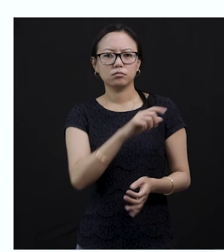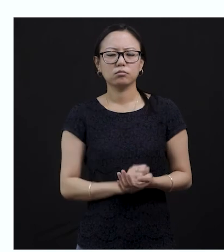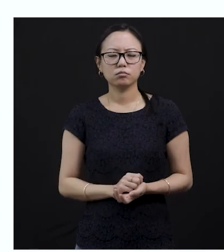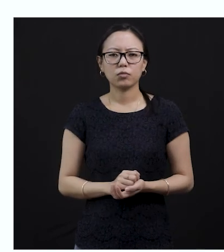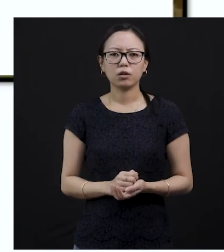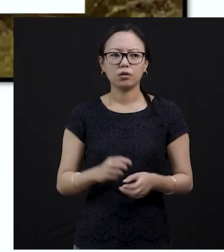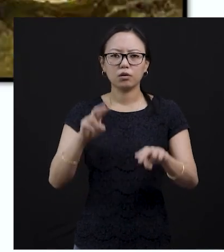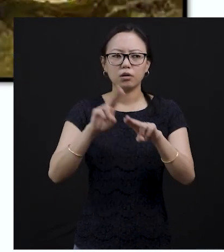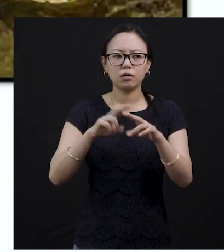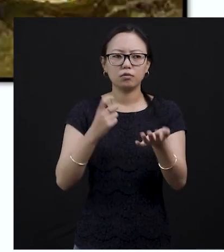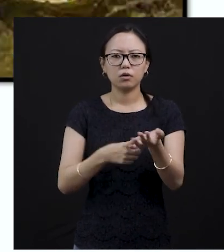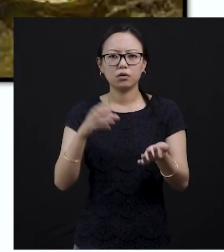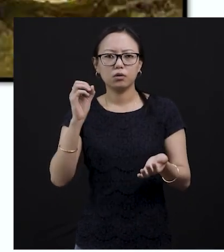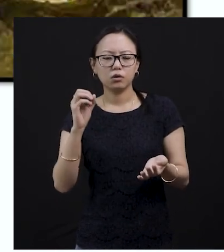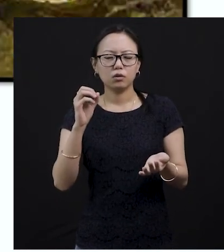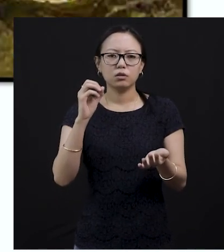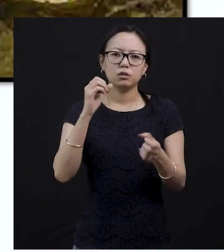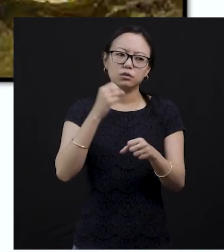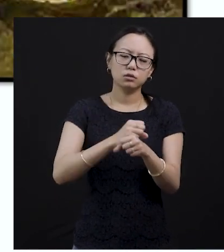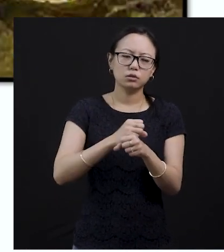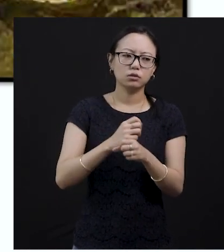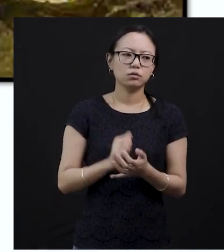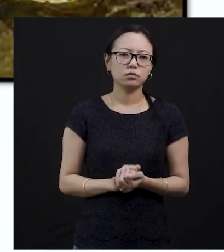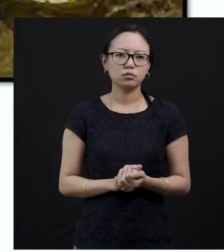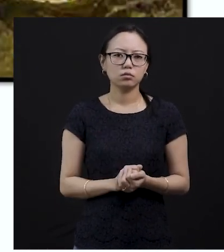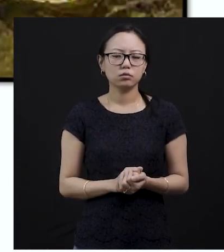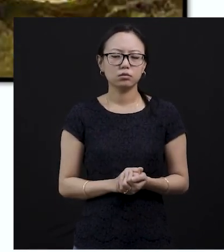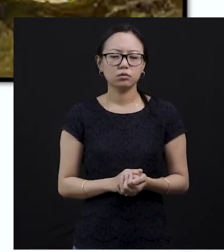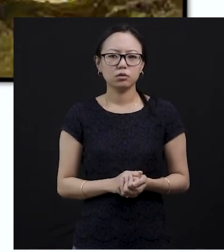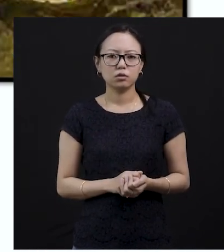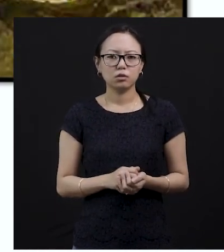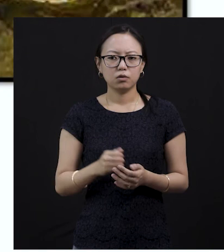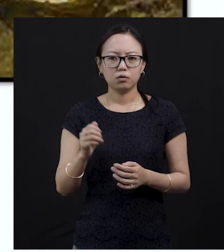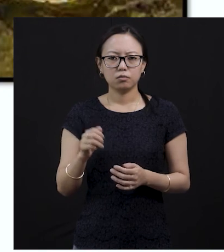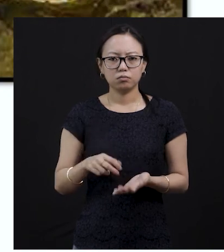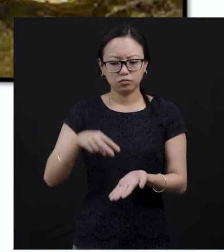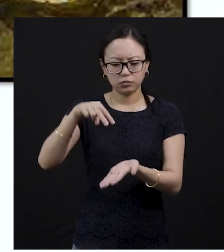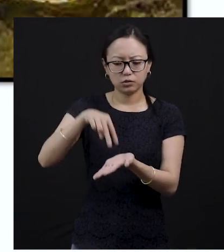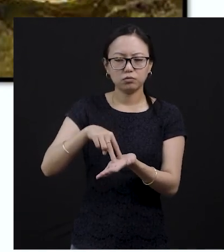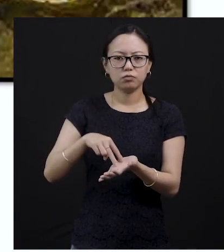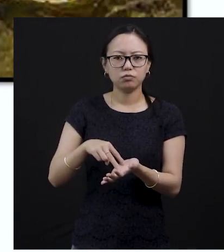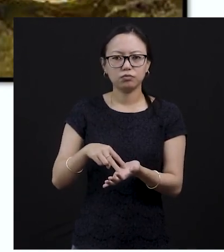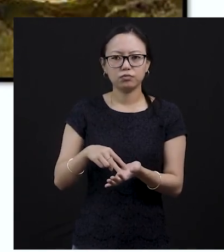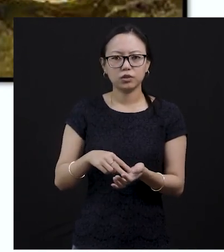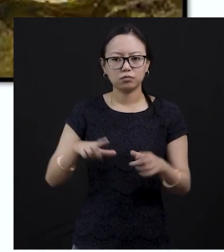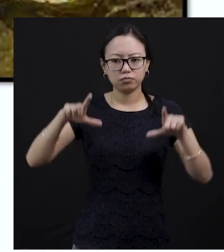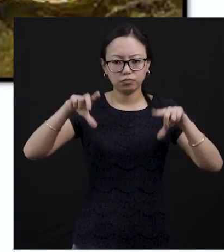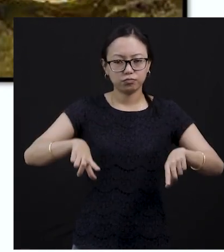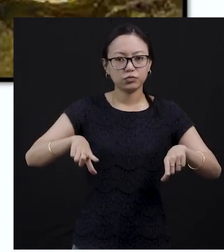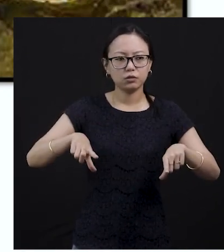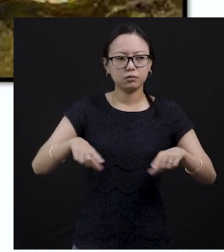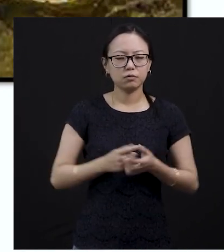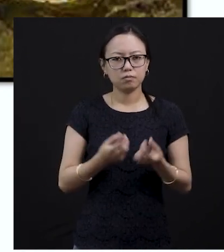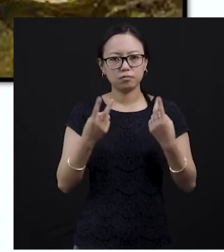right? A frog, they have webbed feet. See, you know that a frog can live both in